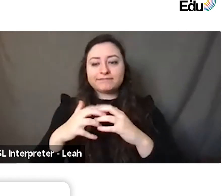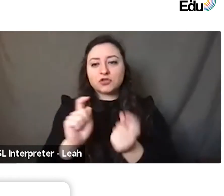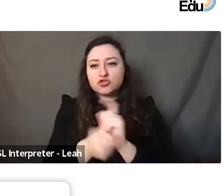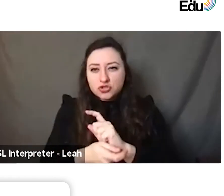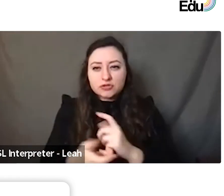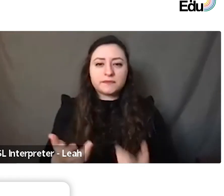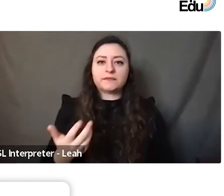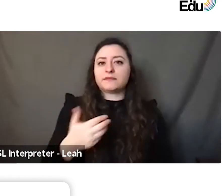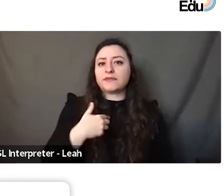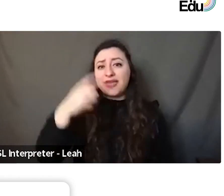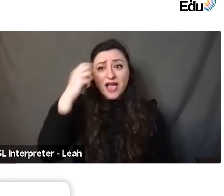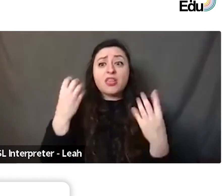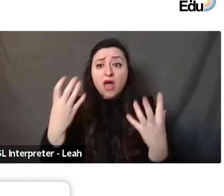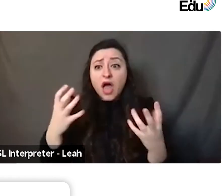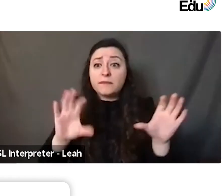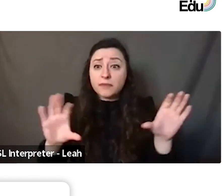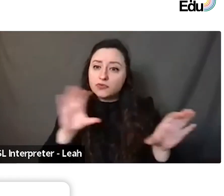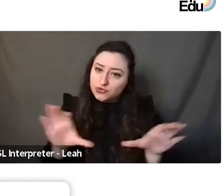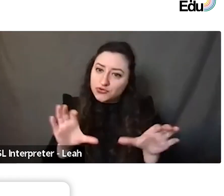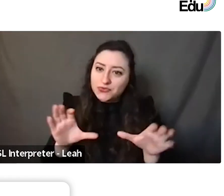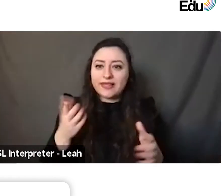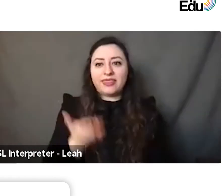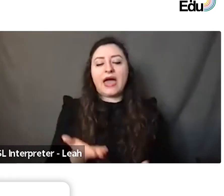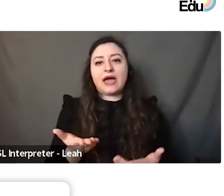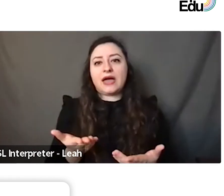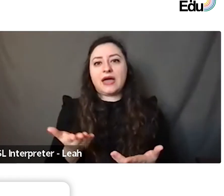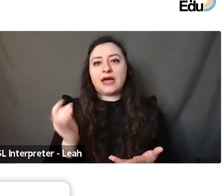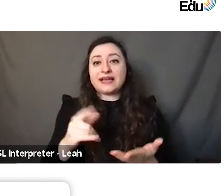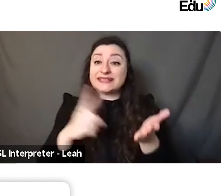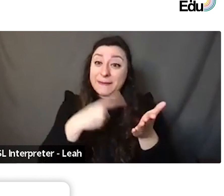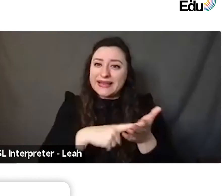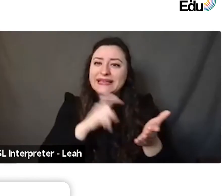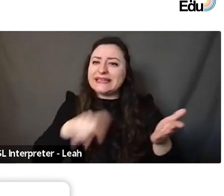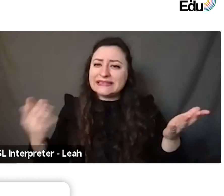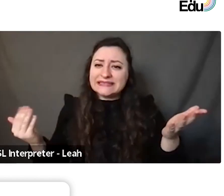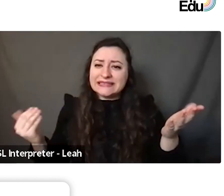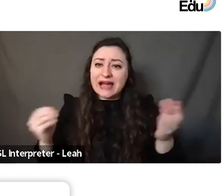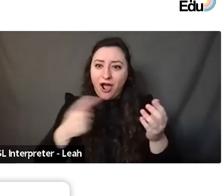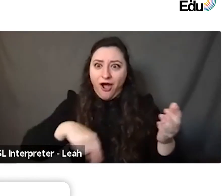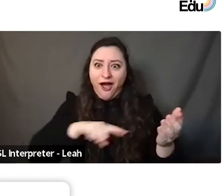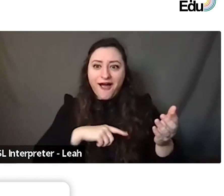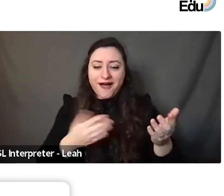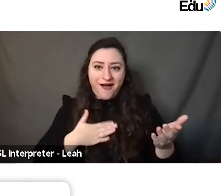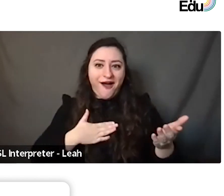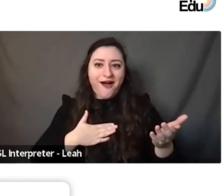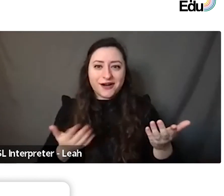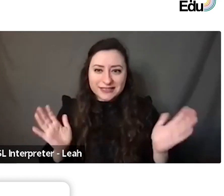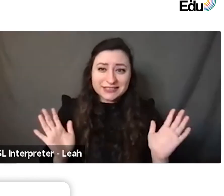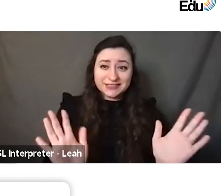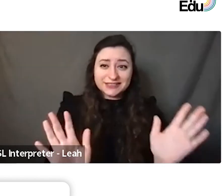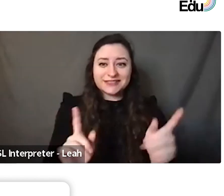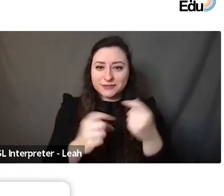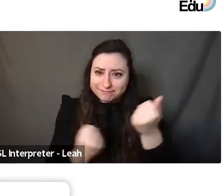lot of people doing this work on the brands, right? And sometimes they need our pressure from outside in order